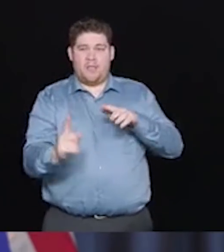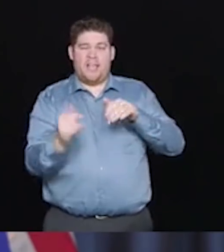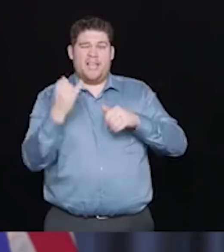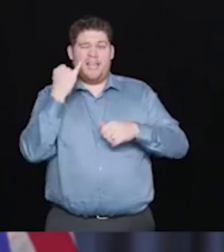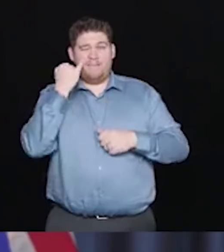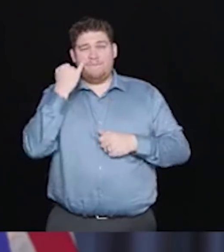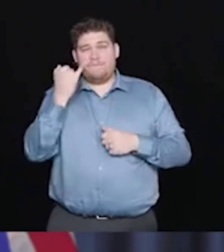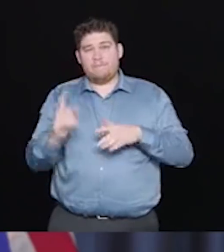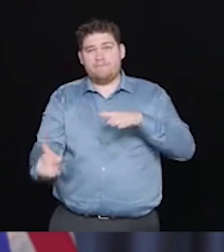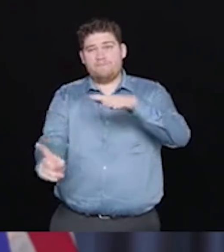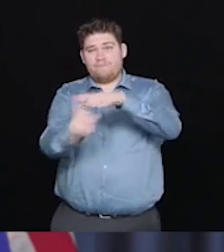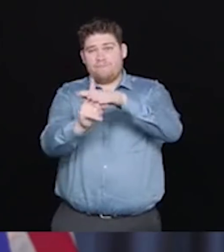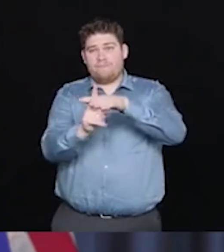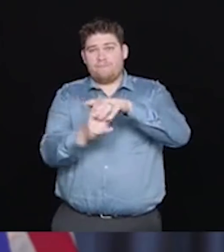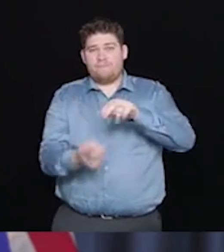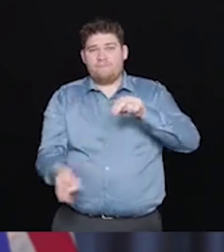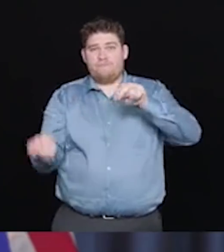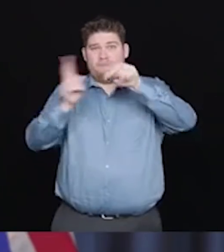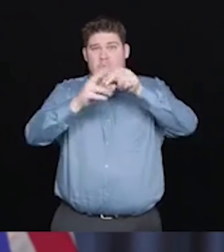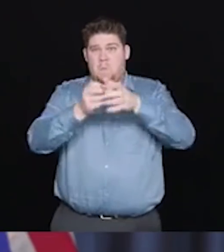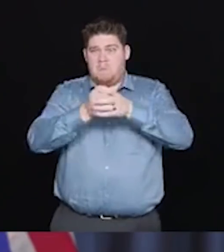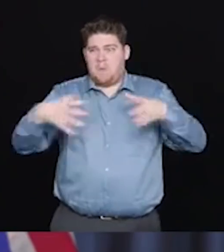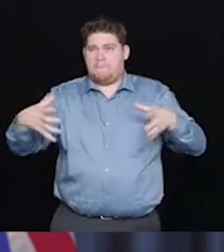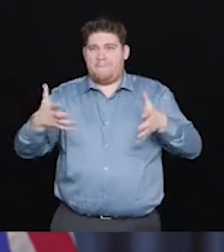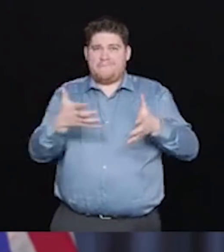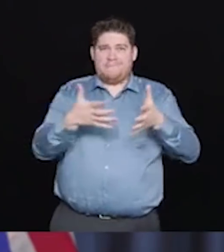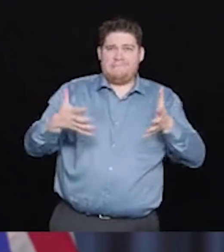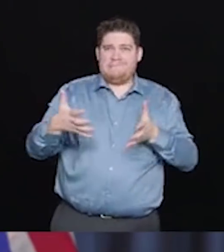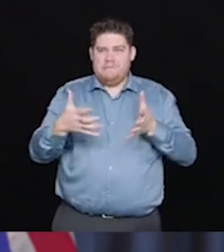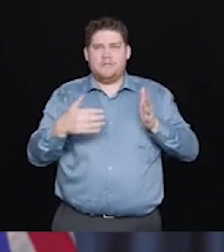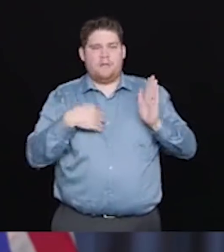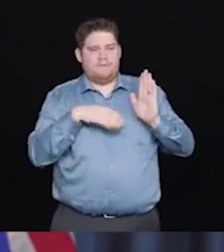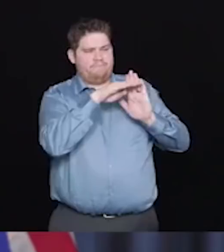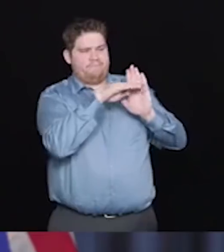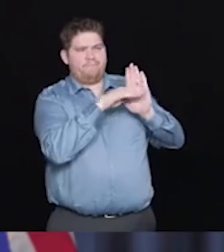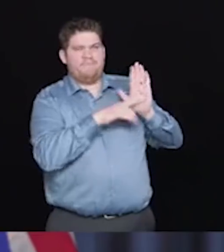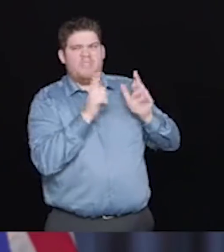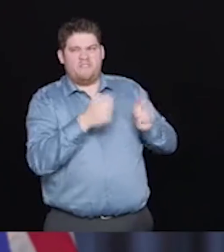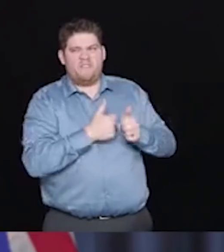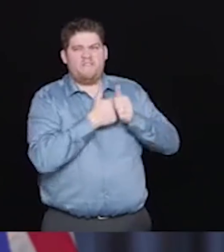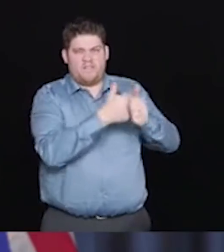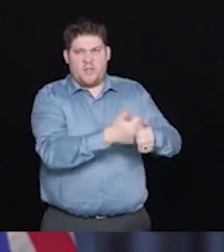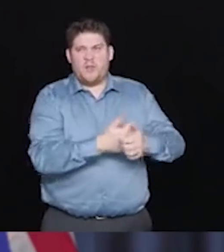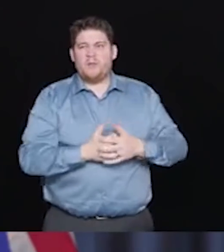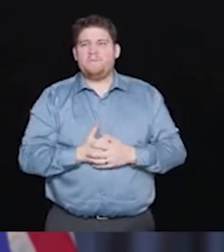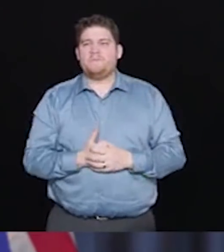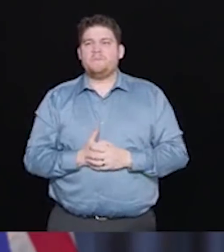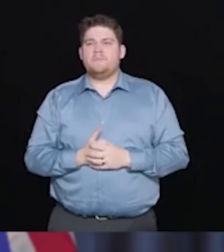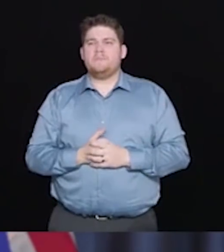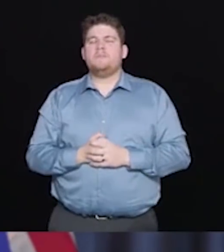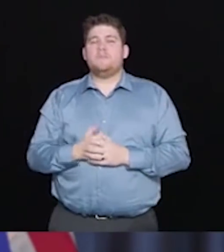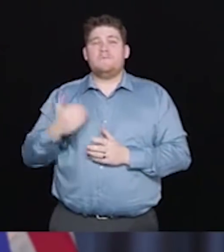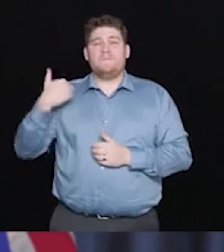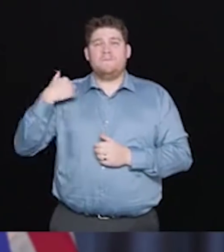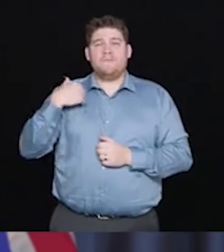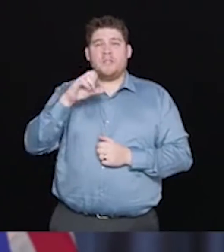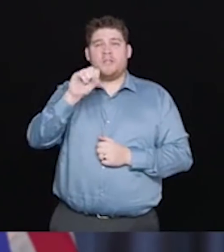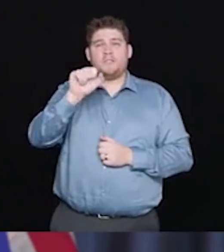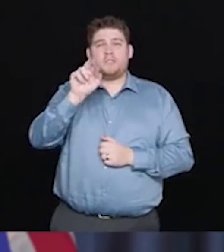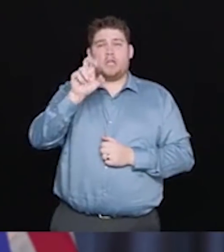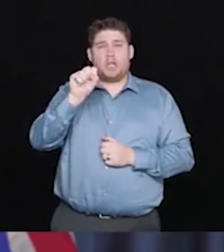2014, and we've used that background with a very strong group of clinical ethicists, or not